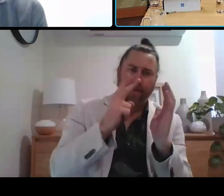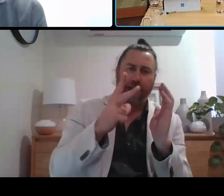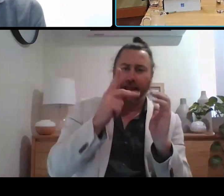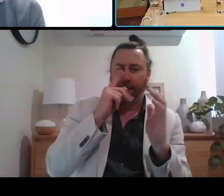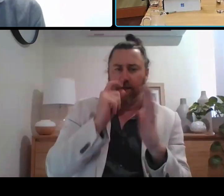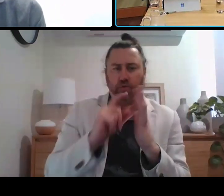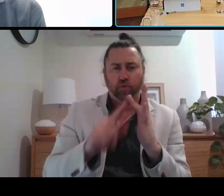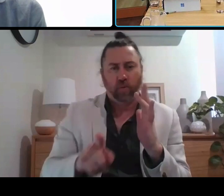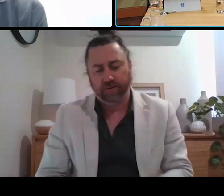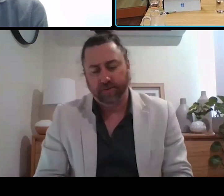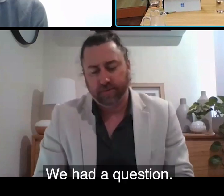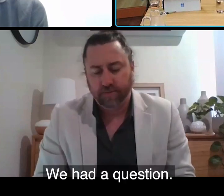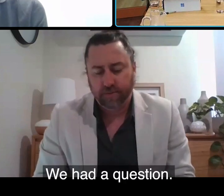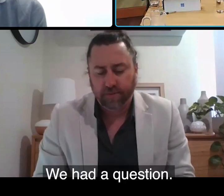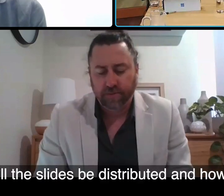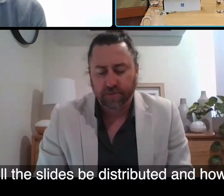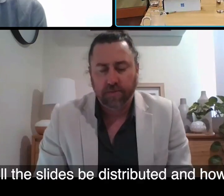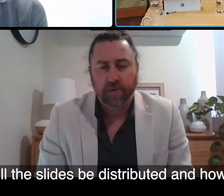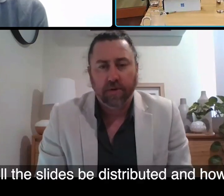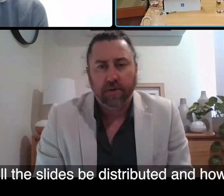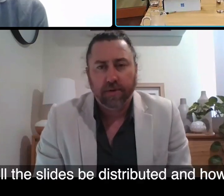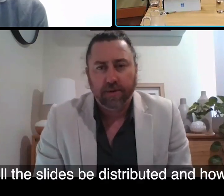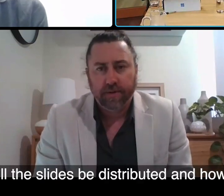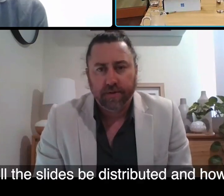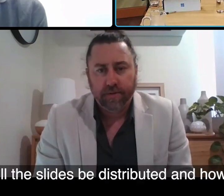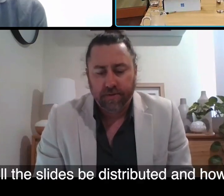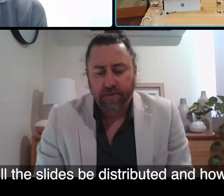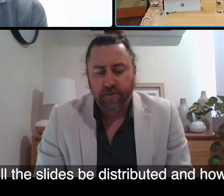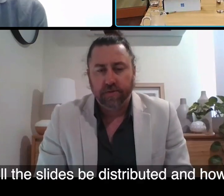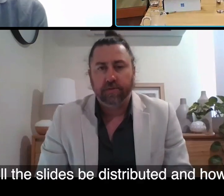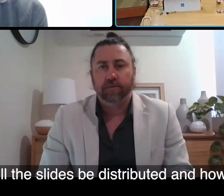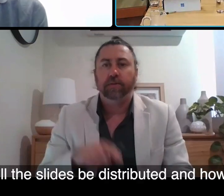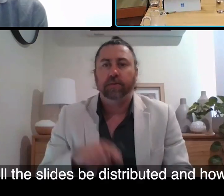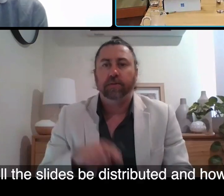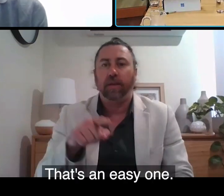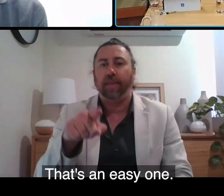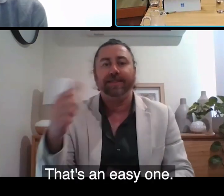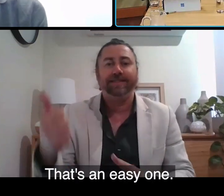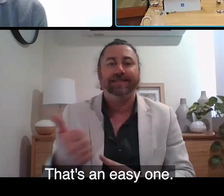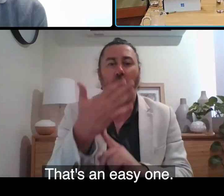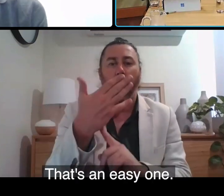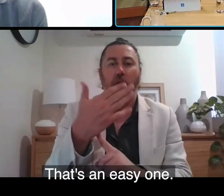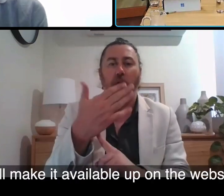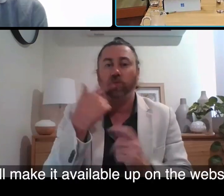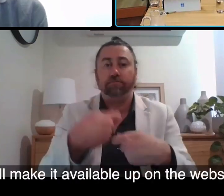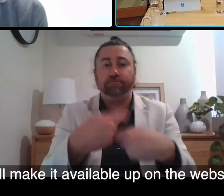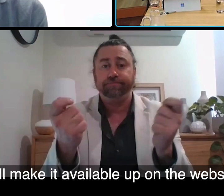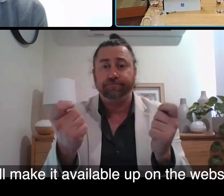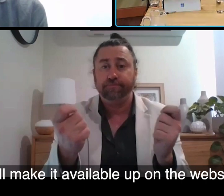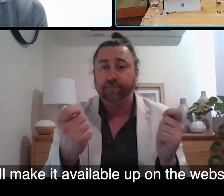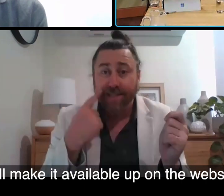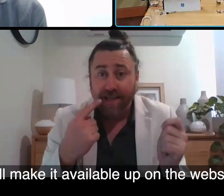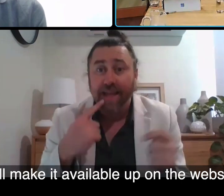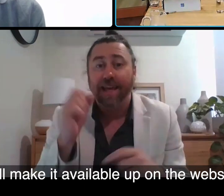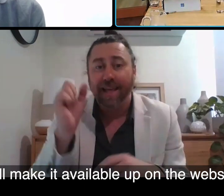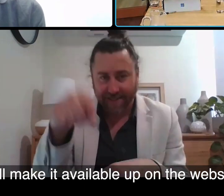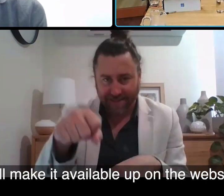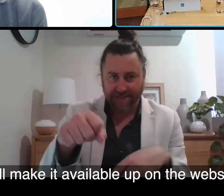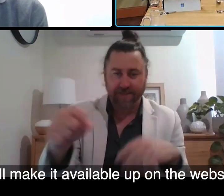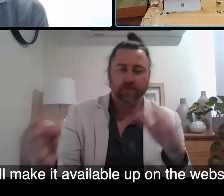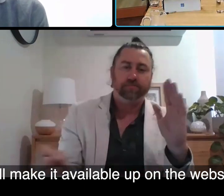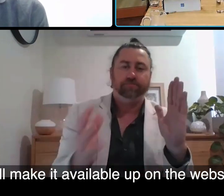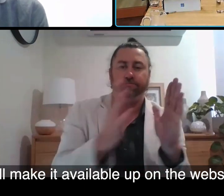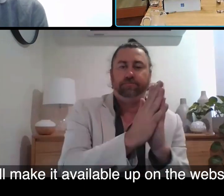Okay. We had a question, will the slides be distributed and how? That's an easy one. We'll make it available up